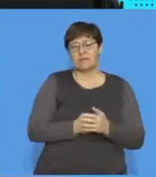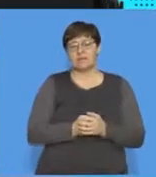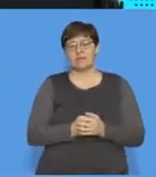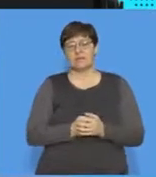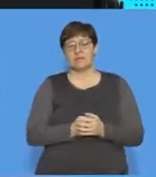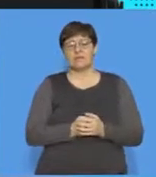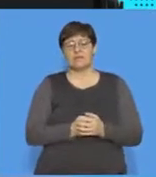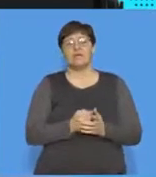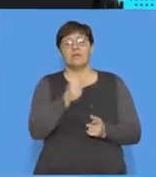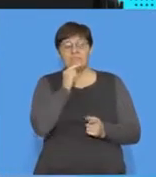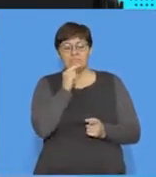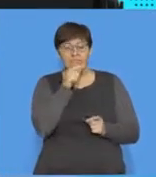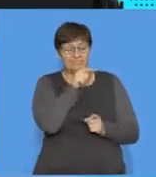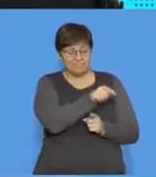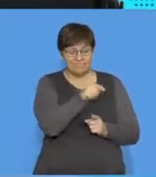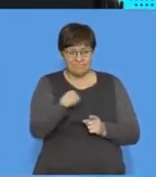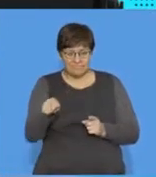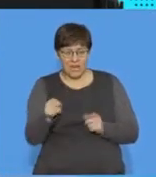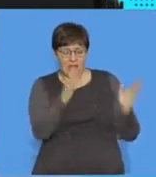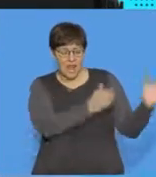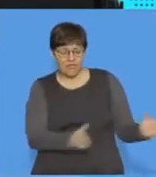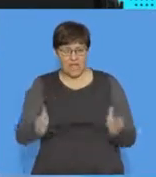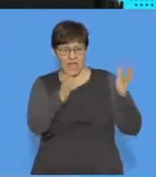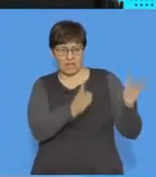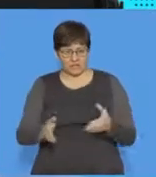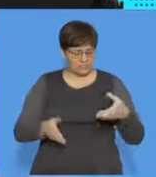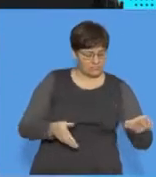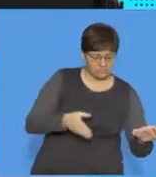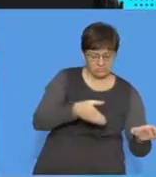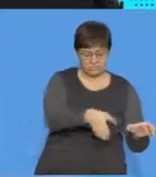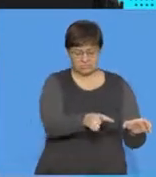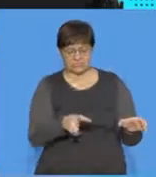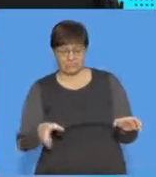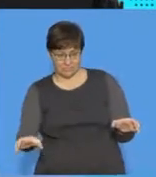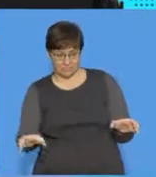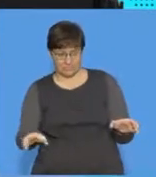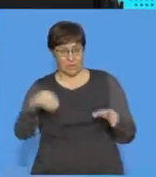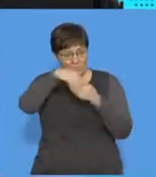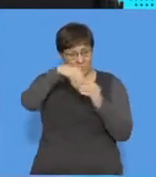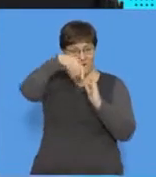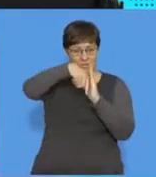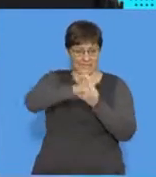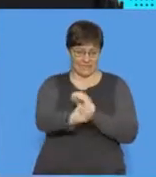how organisms are arranged in a particular context.